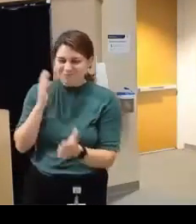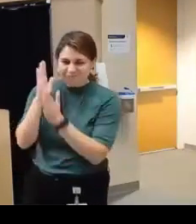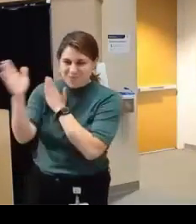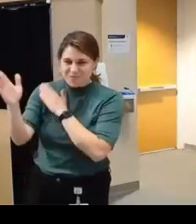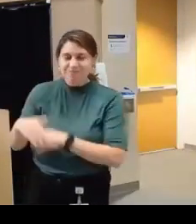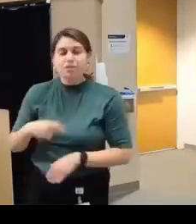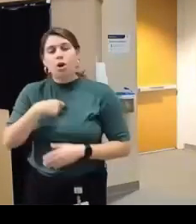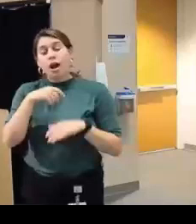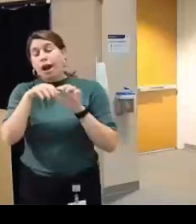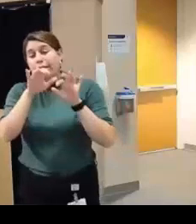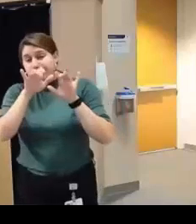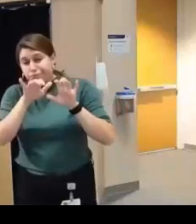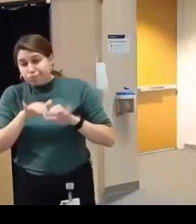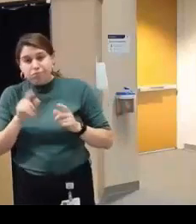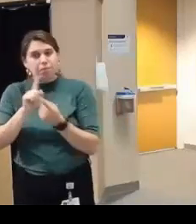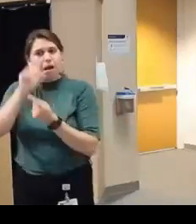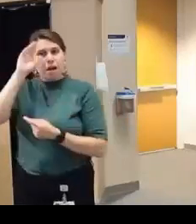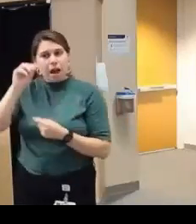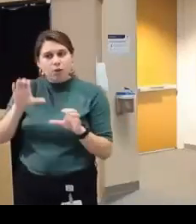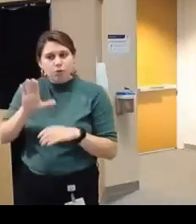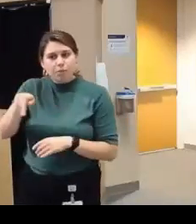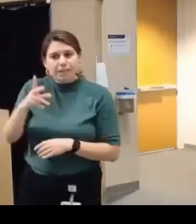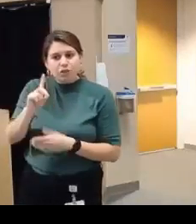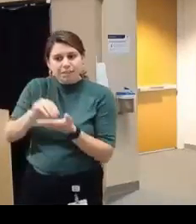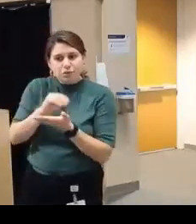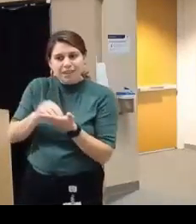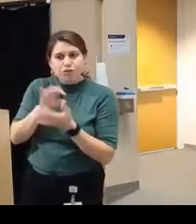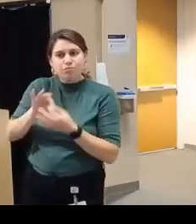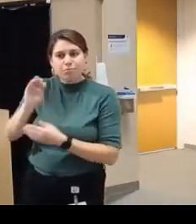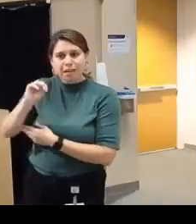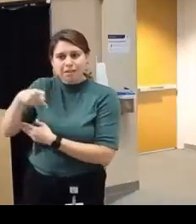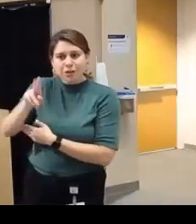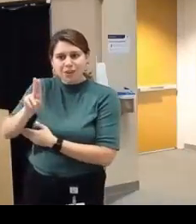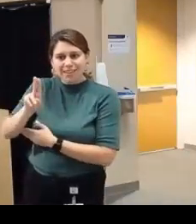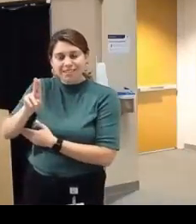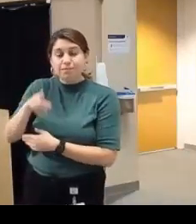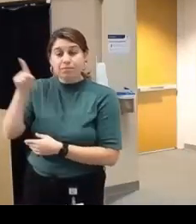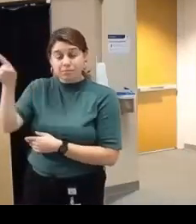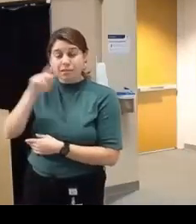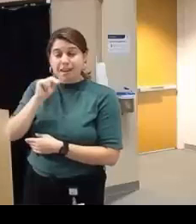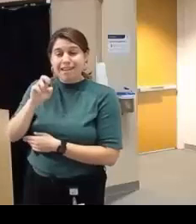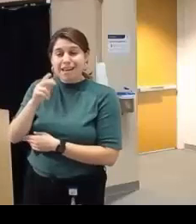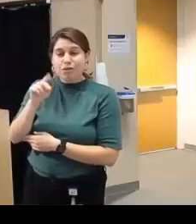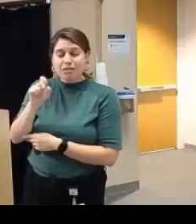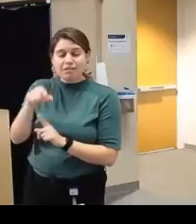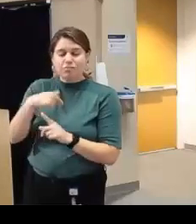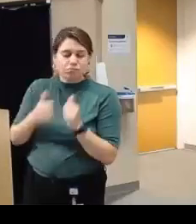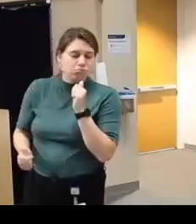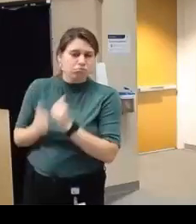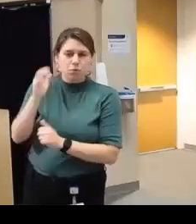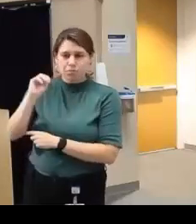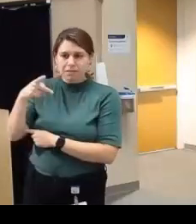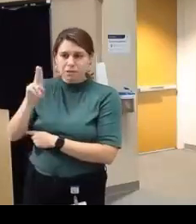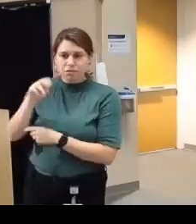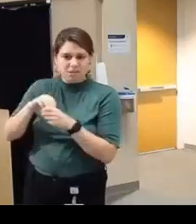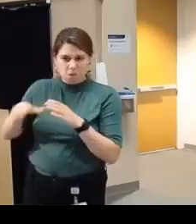I met this guy who was doing his PhD dissertation at the time on med-psych units. The Netherlands has the most med-psych units out of any country because it's